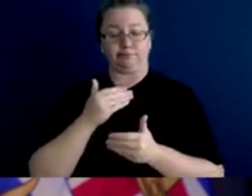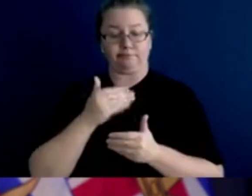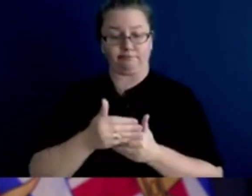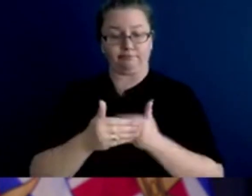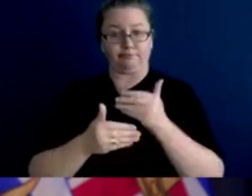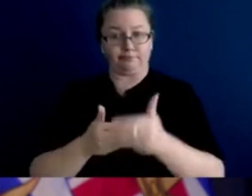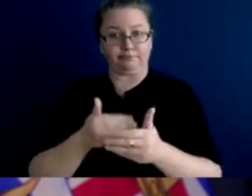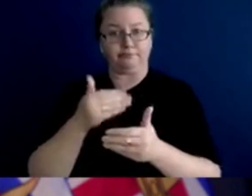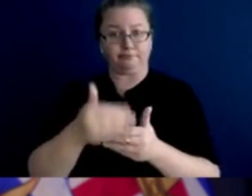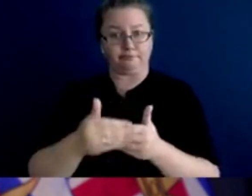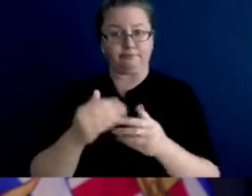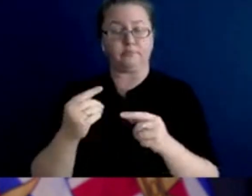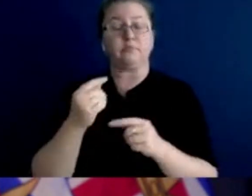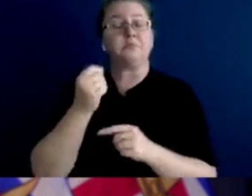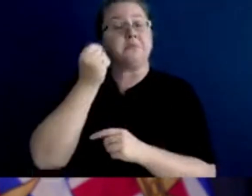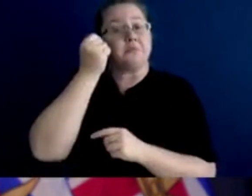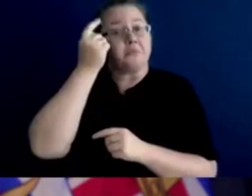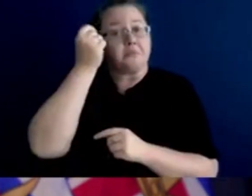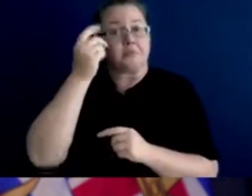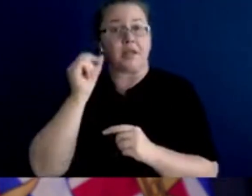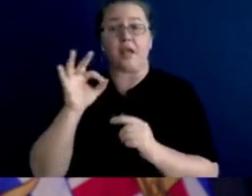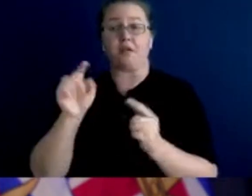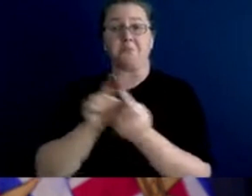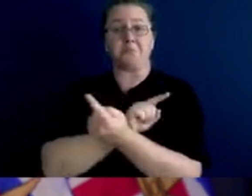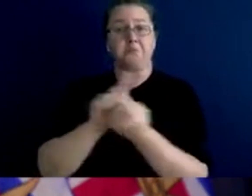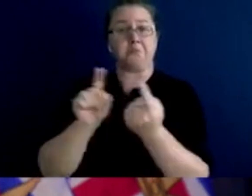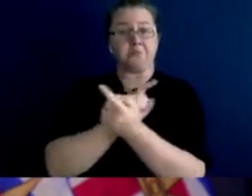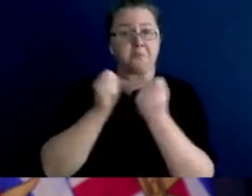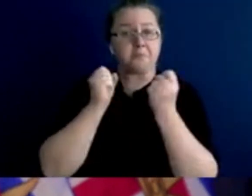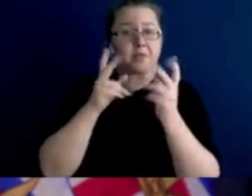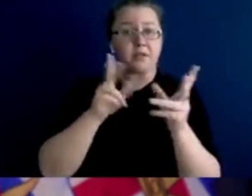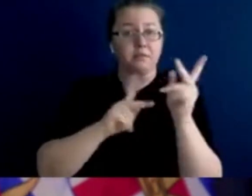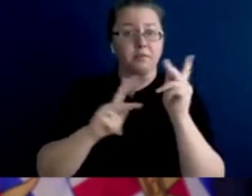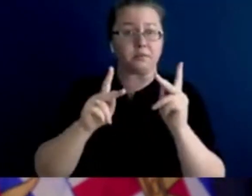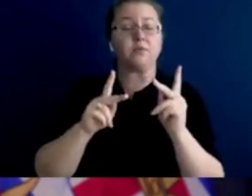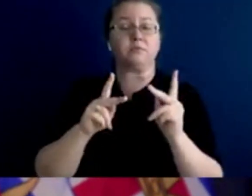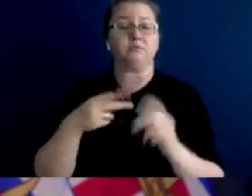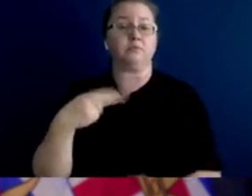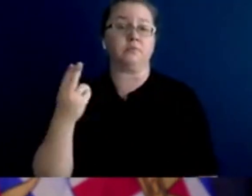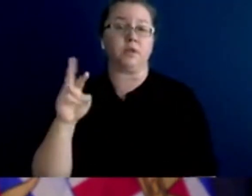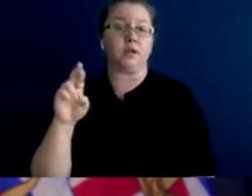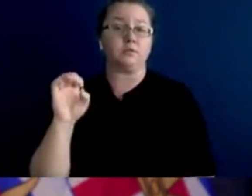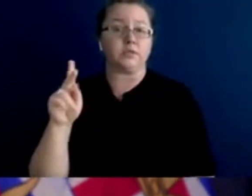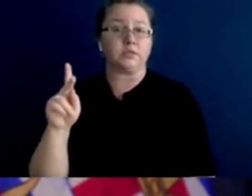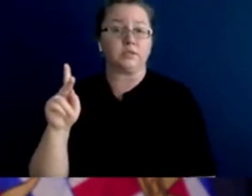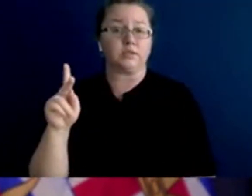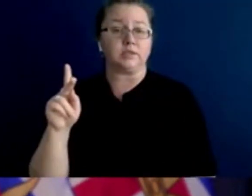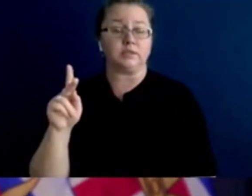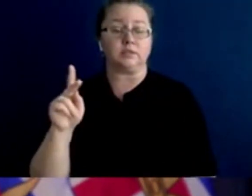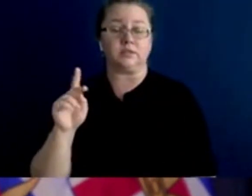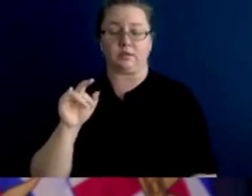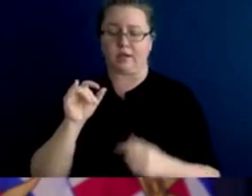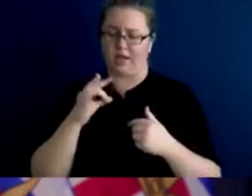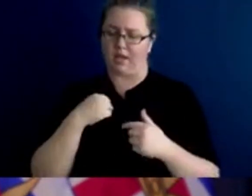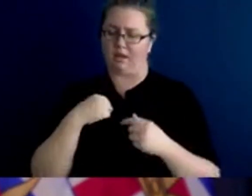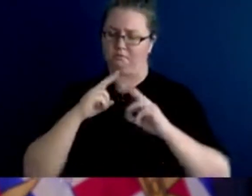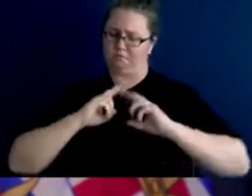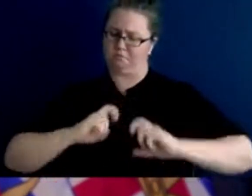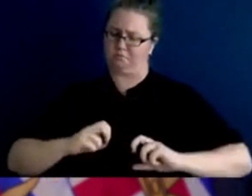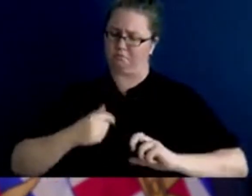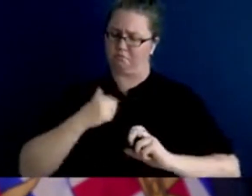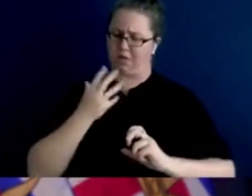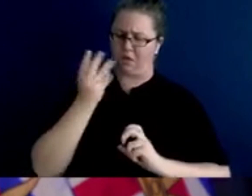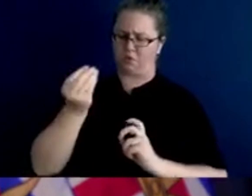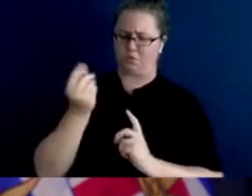our efforts now will allow us to continue to keep the curve low, press it back down, and keep